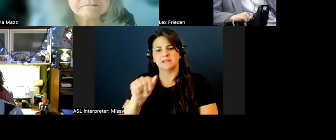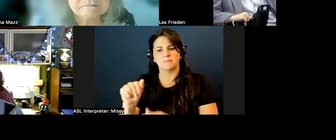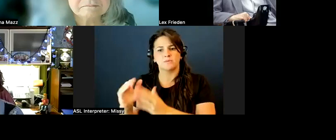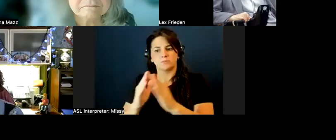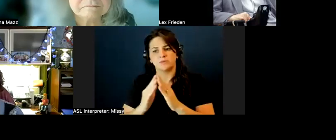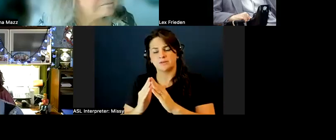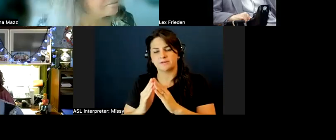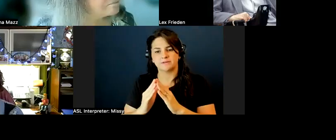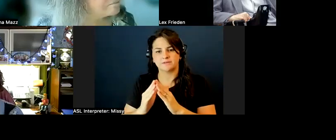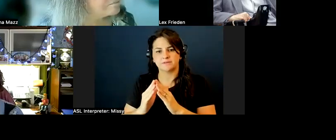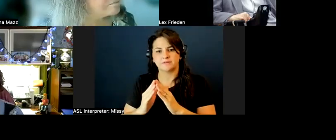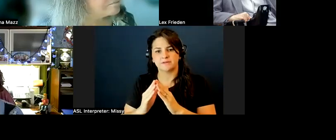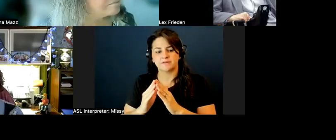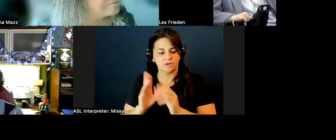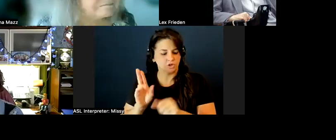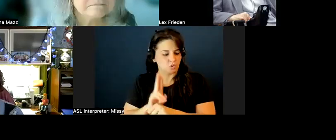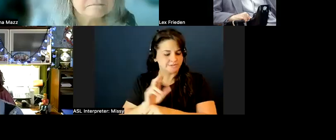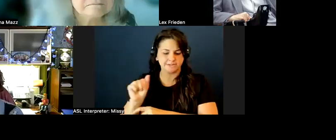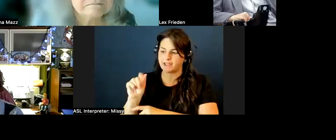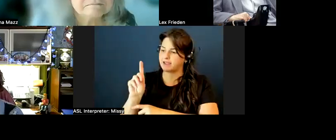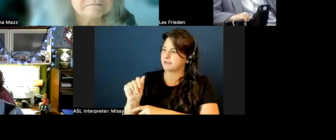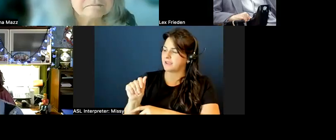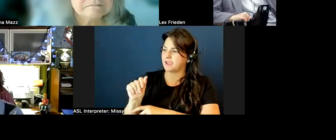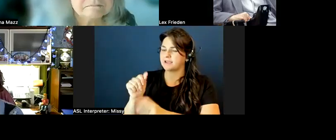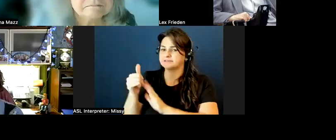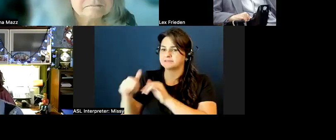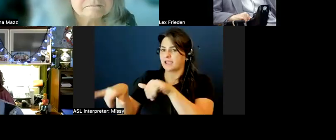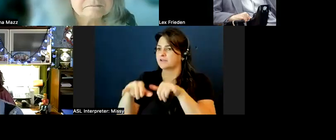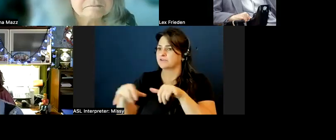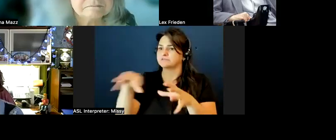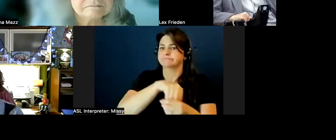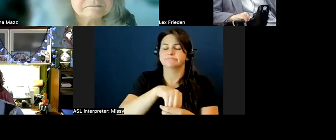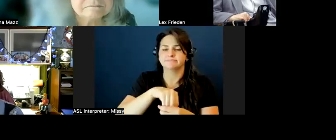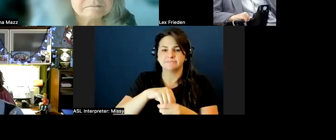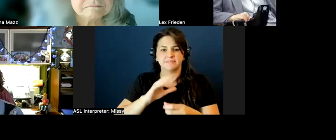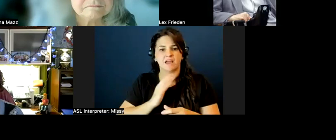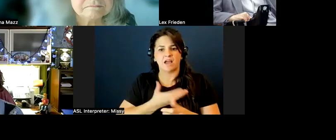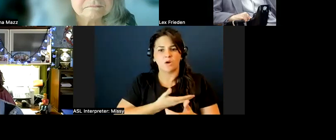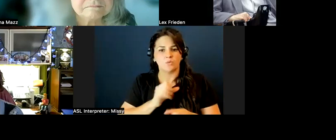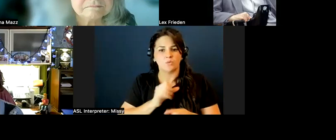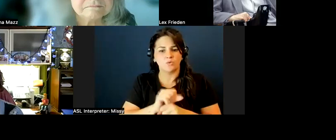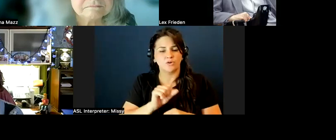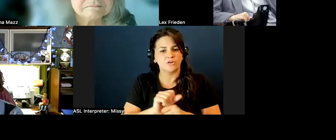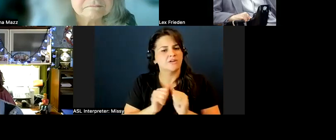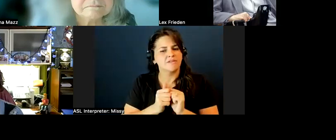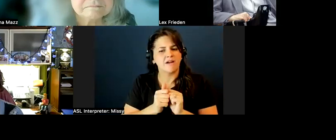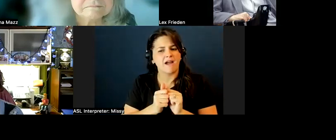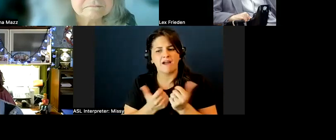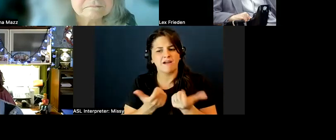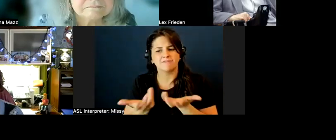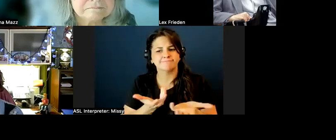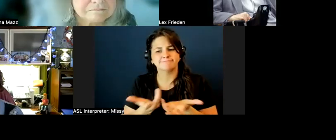apply the ADA or accessibility standards into our buildings and spaces? Marsha, do you